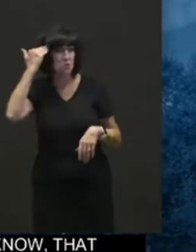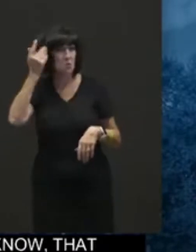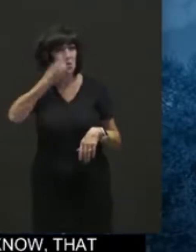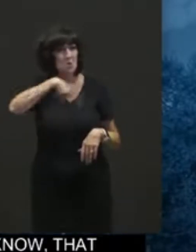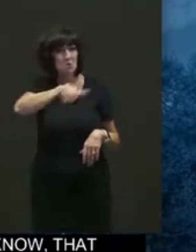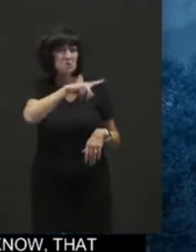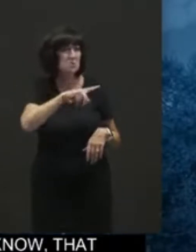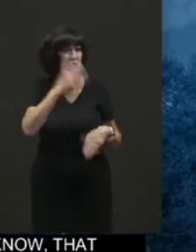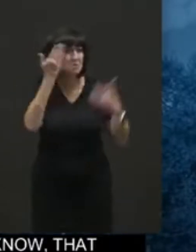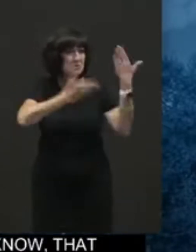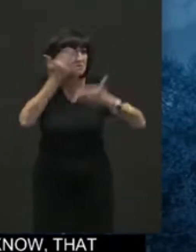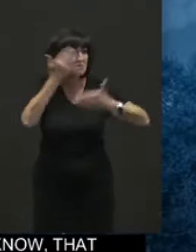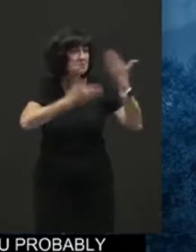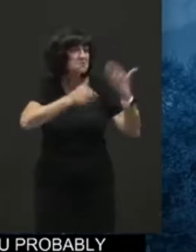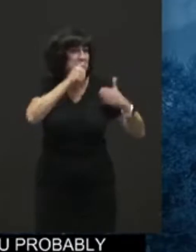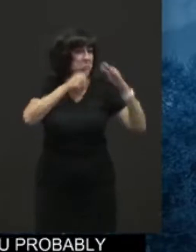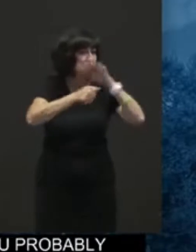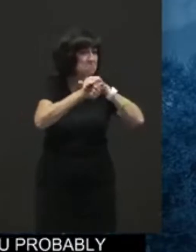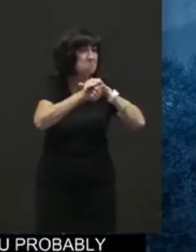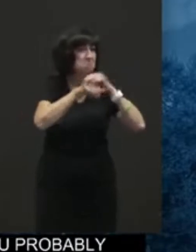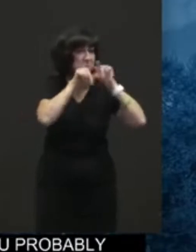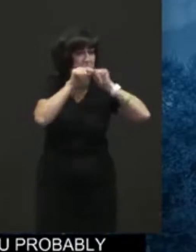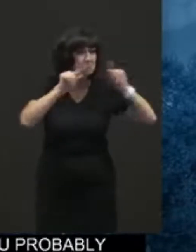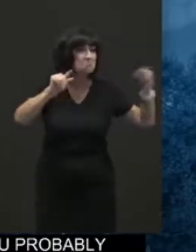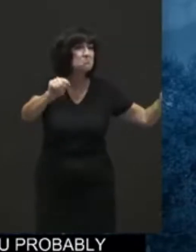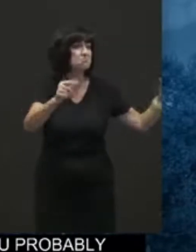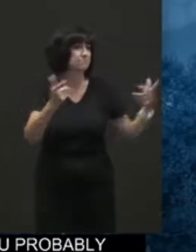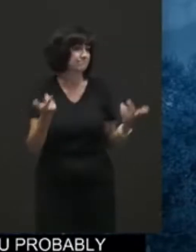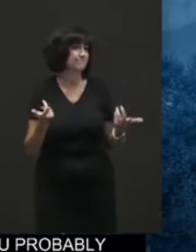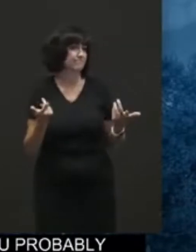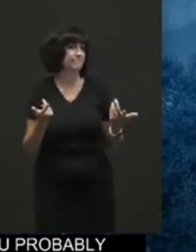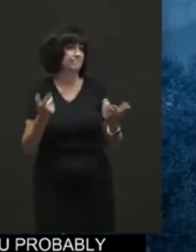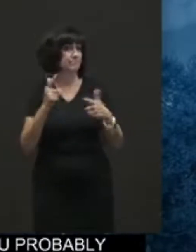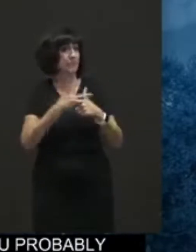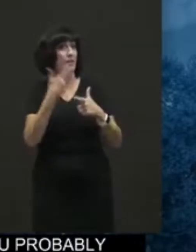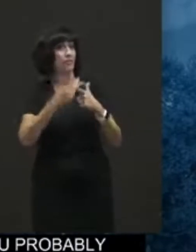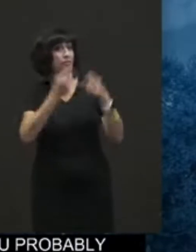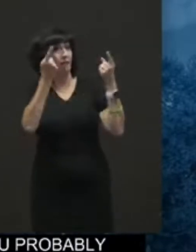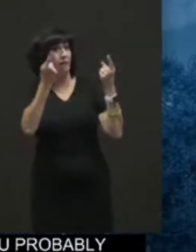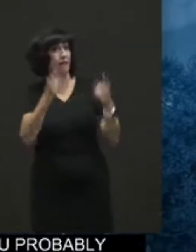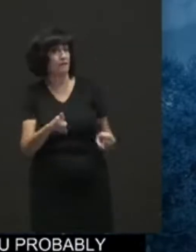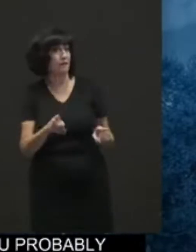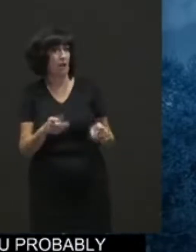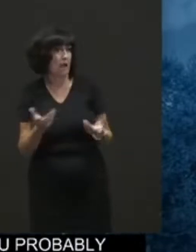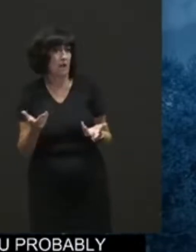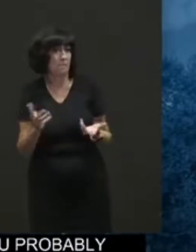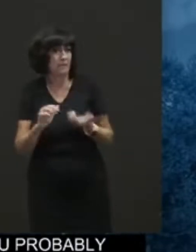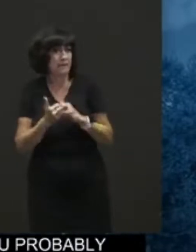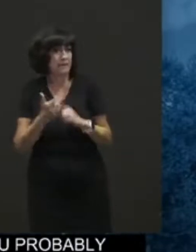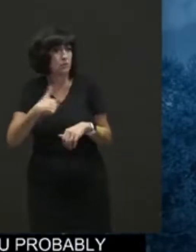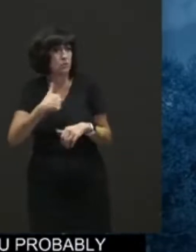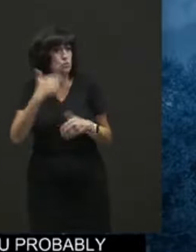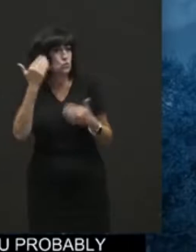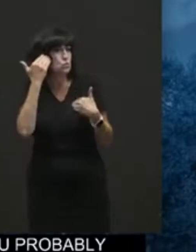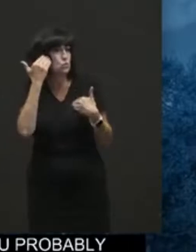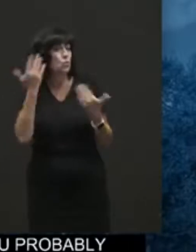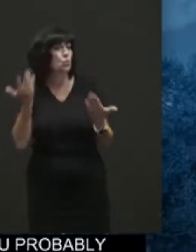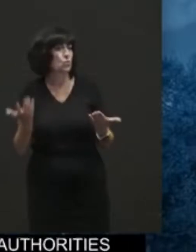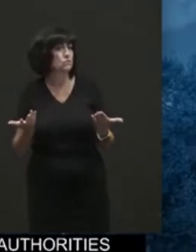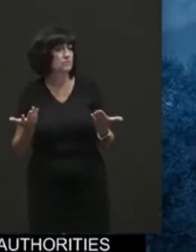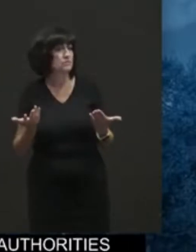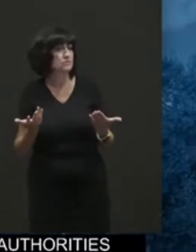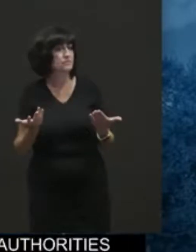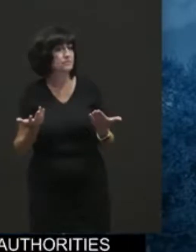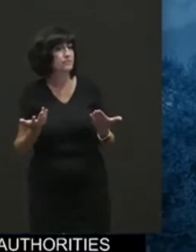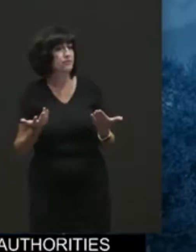should know once the gathering occurs. People make complaints all the time. And in a previous